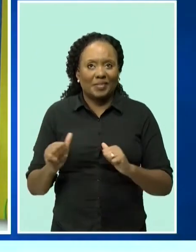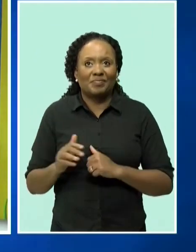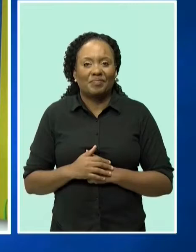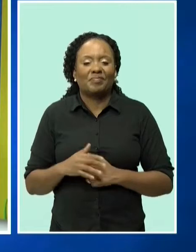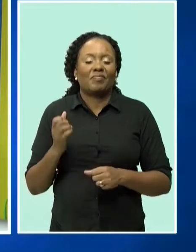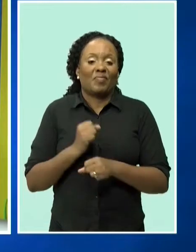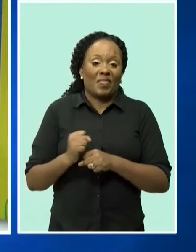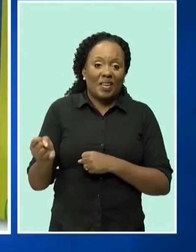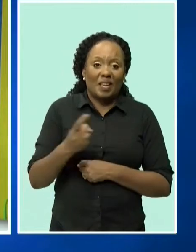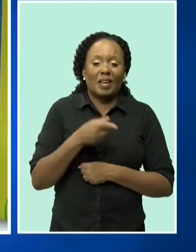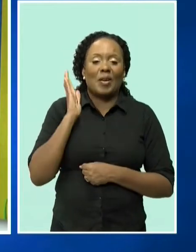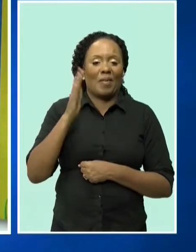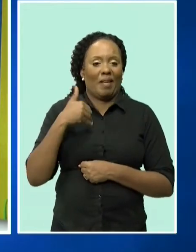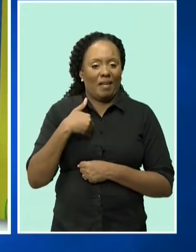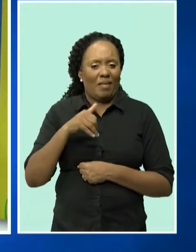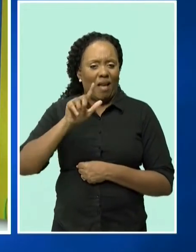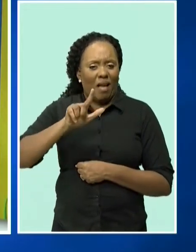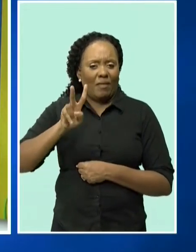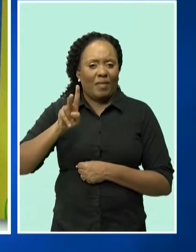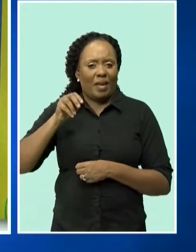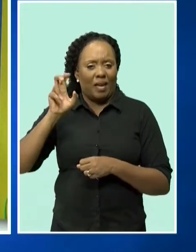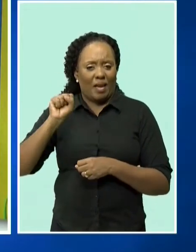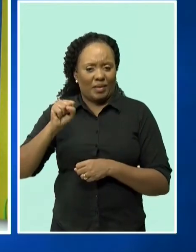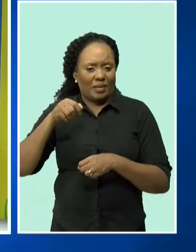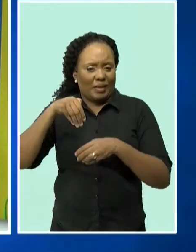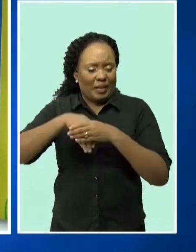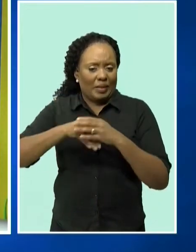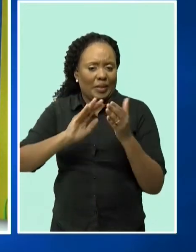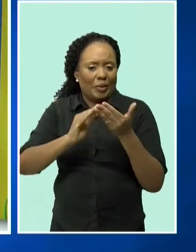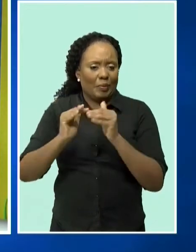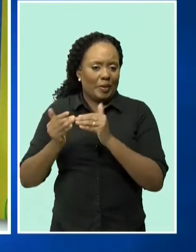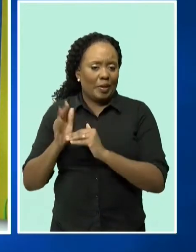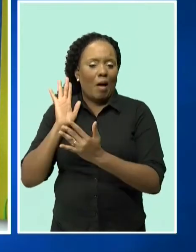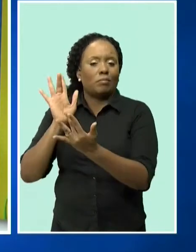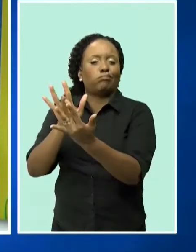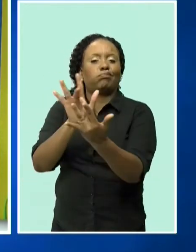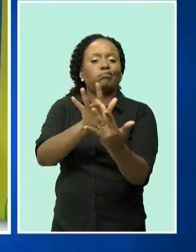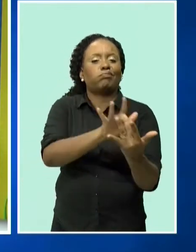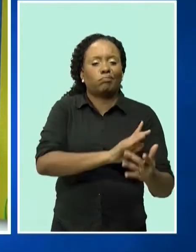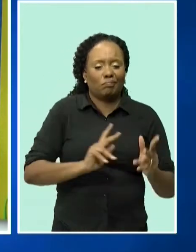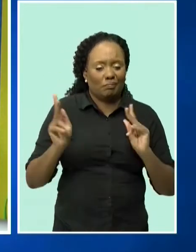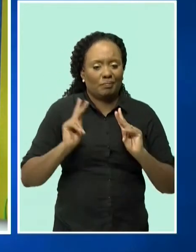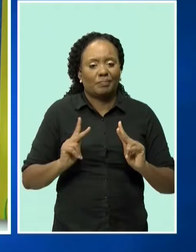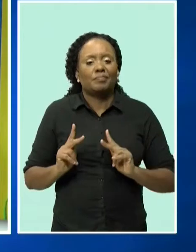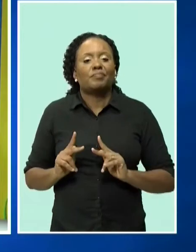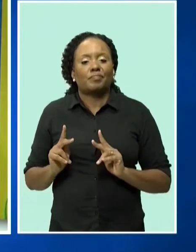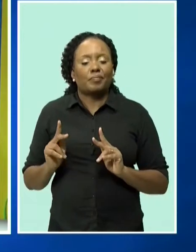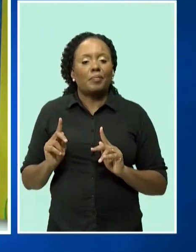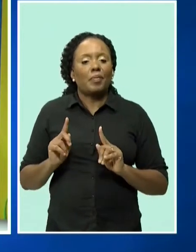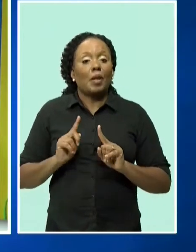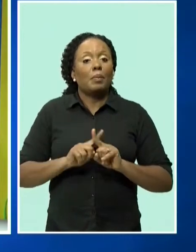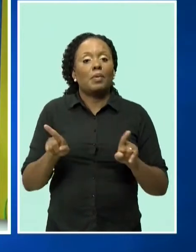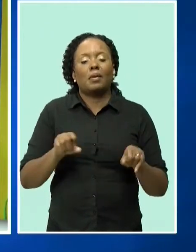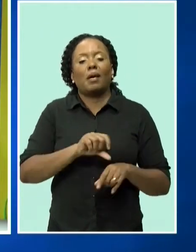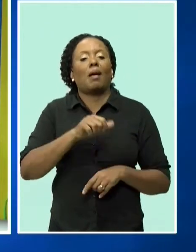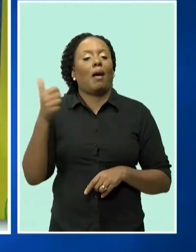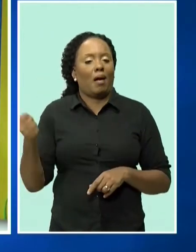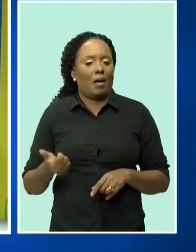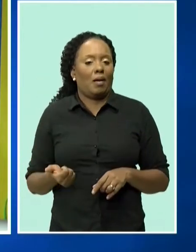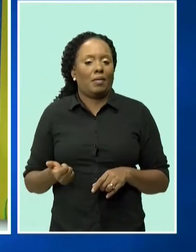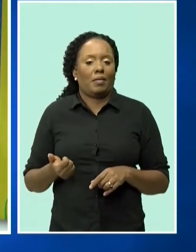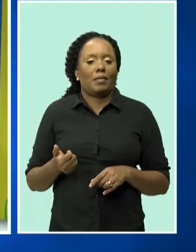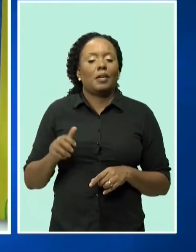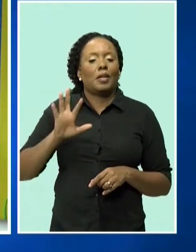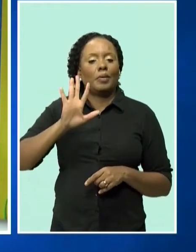host LVS in the community, once again, having an outreach to persons in the general area. But that will be in addition to some of our other